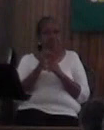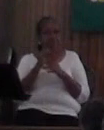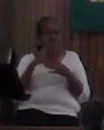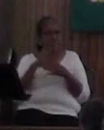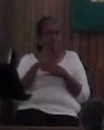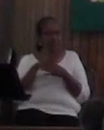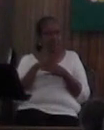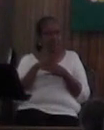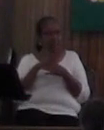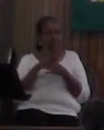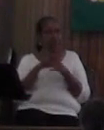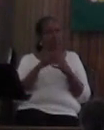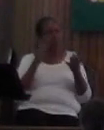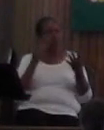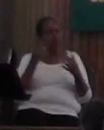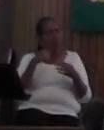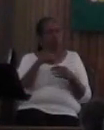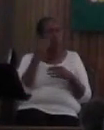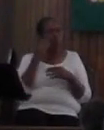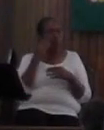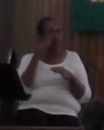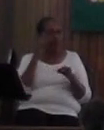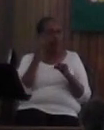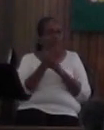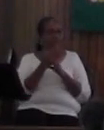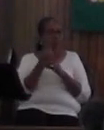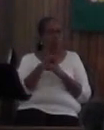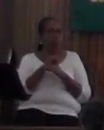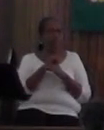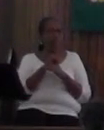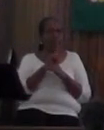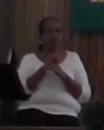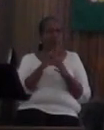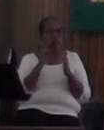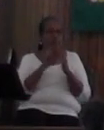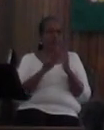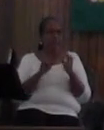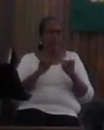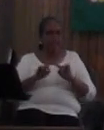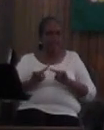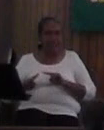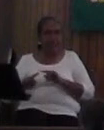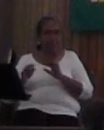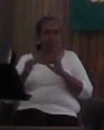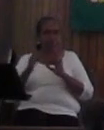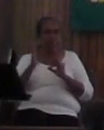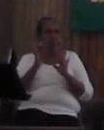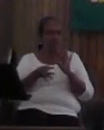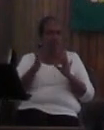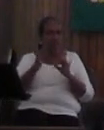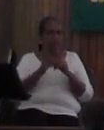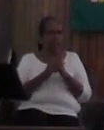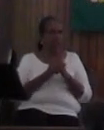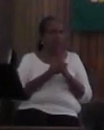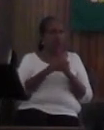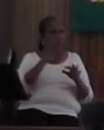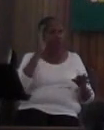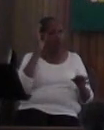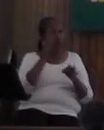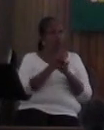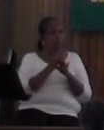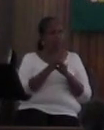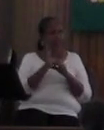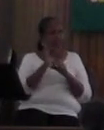because we read different translations, and it was a different one read this morning, but listen to this. Now, faith is the